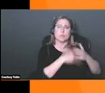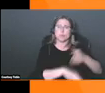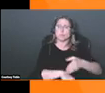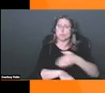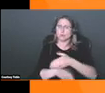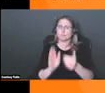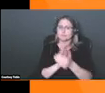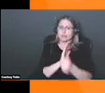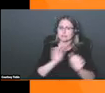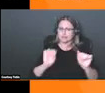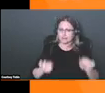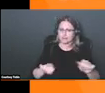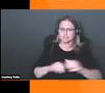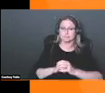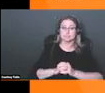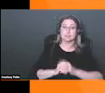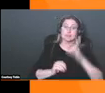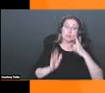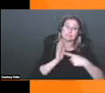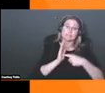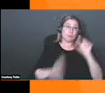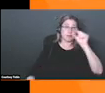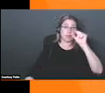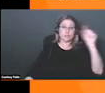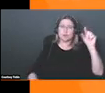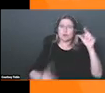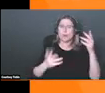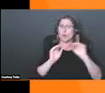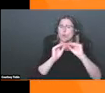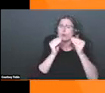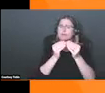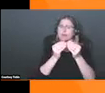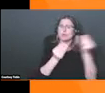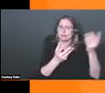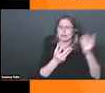with organizations, they'll tell you. We used to have one-on-one